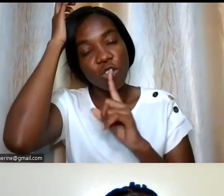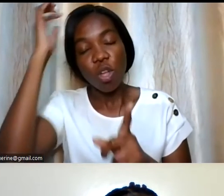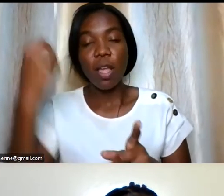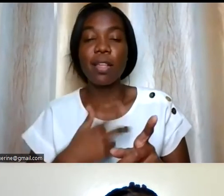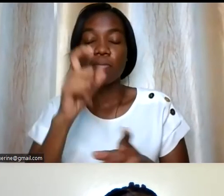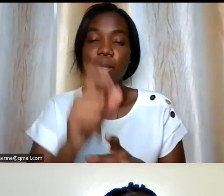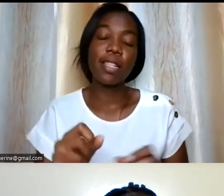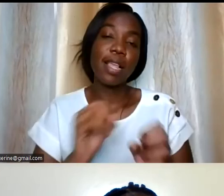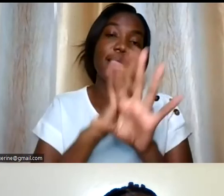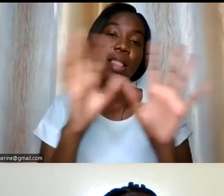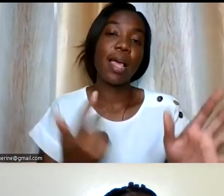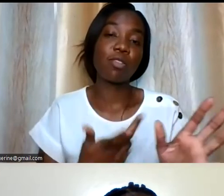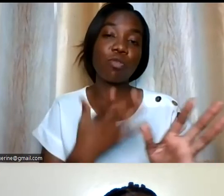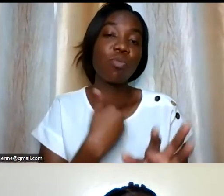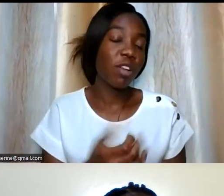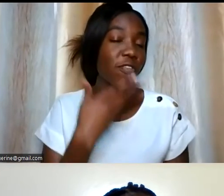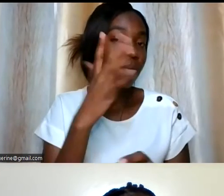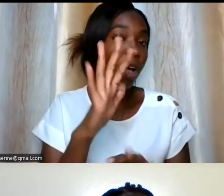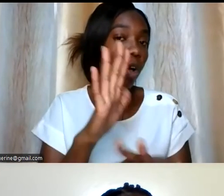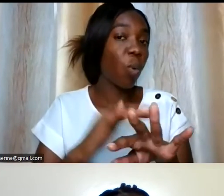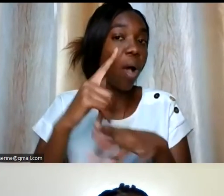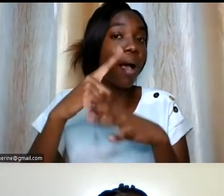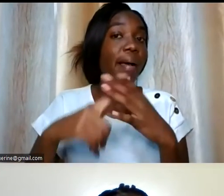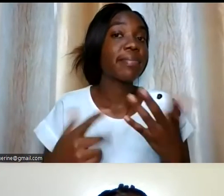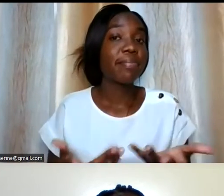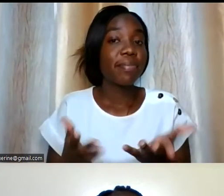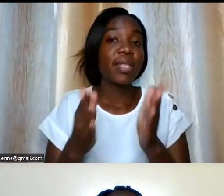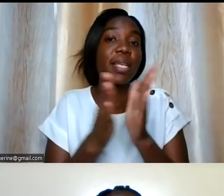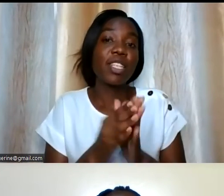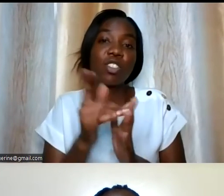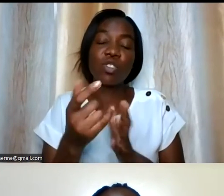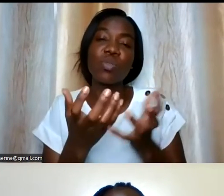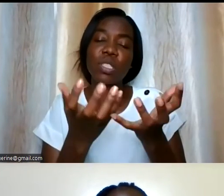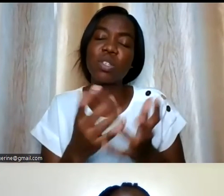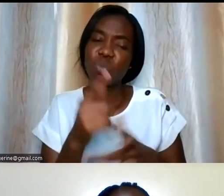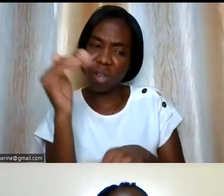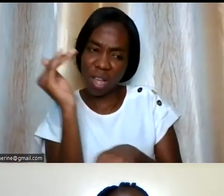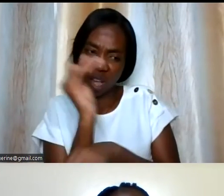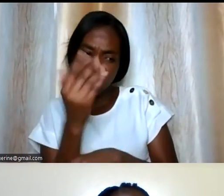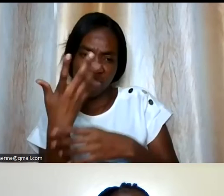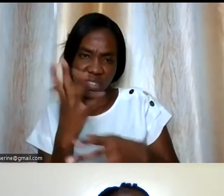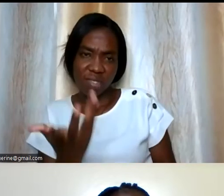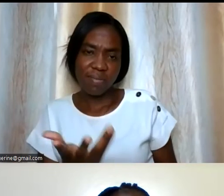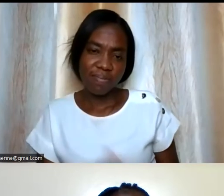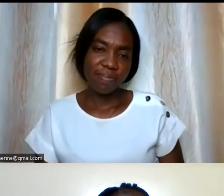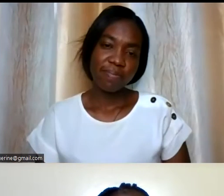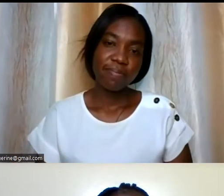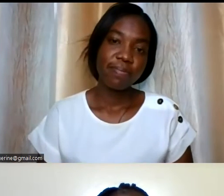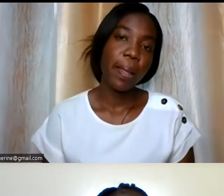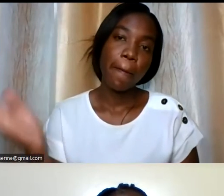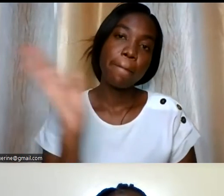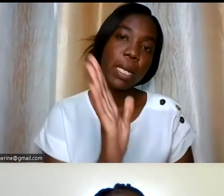is it that you want feedback on? And if you need it, ask for it. Yeah, over to